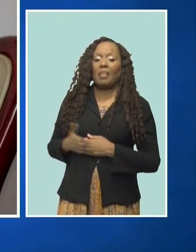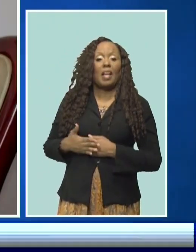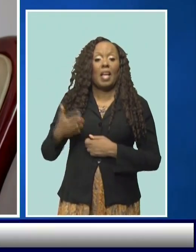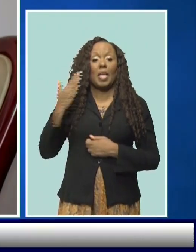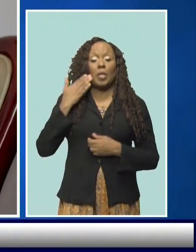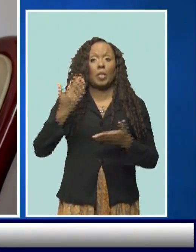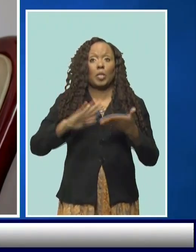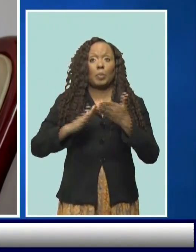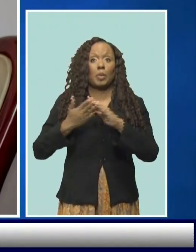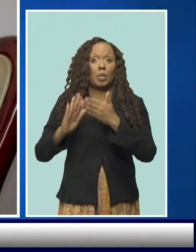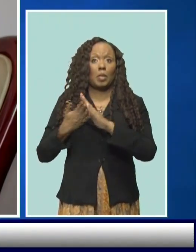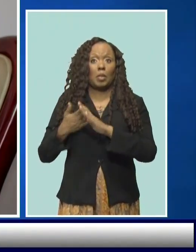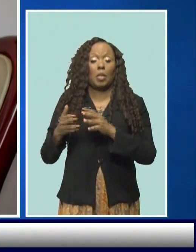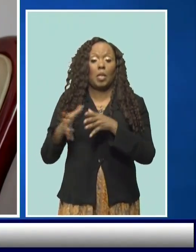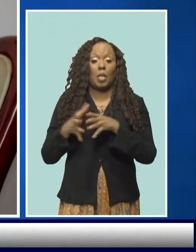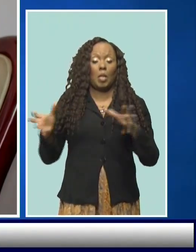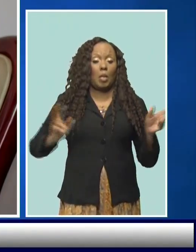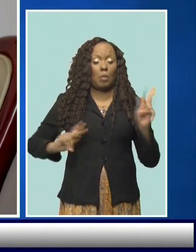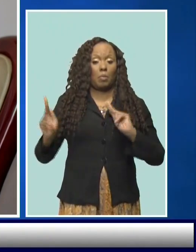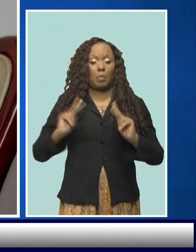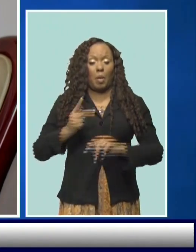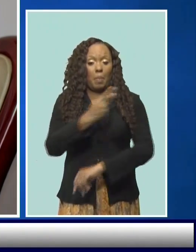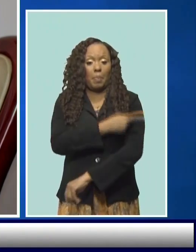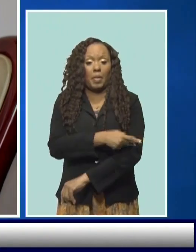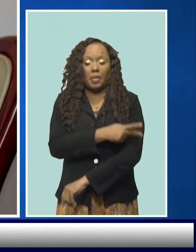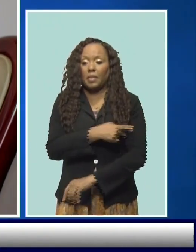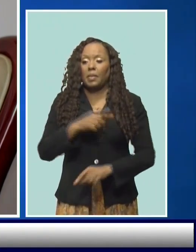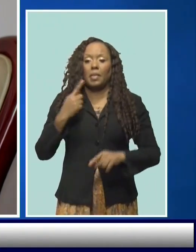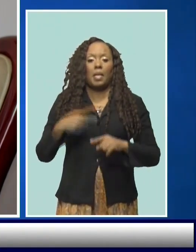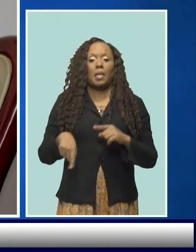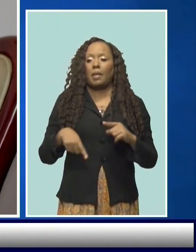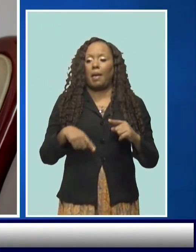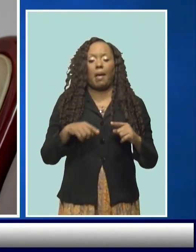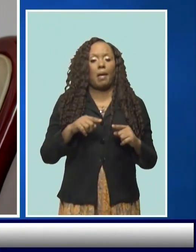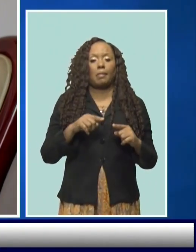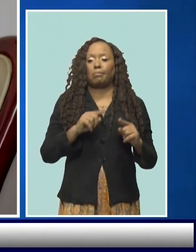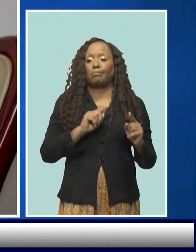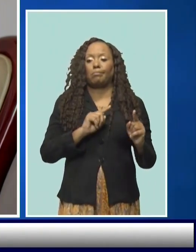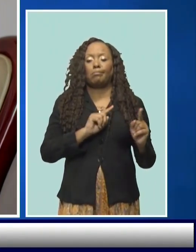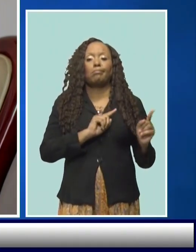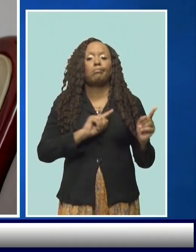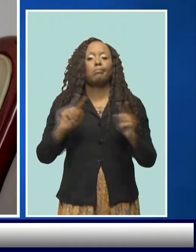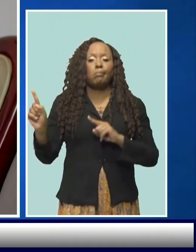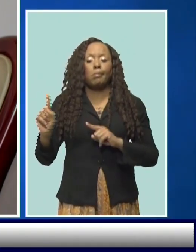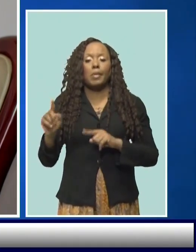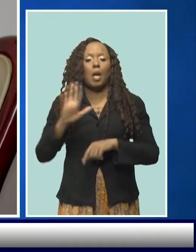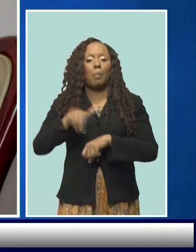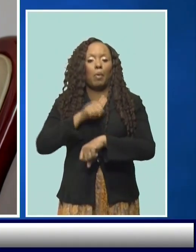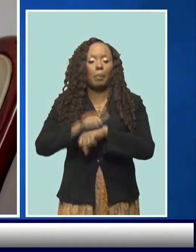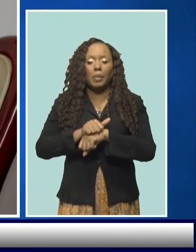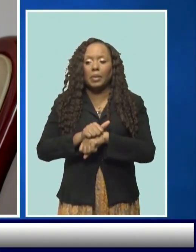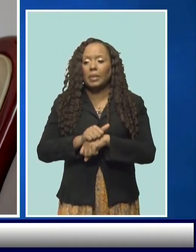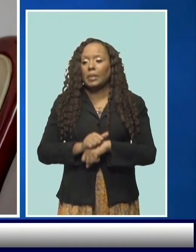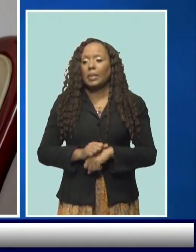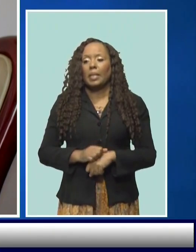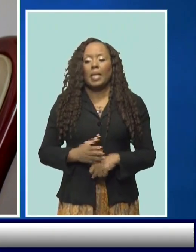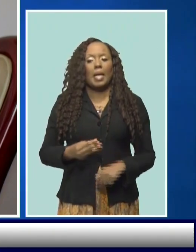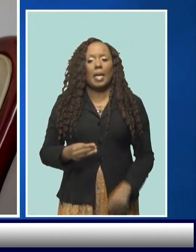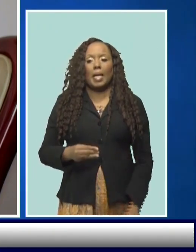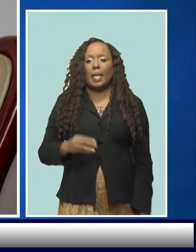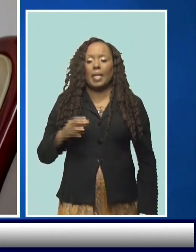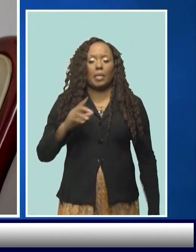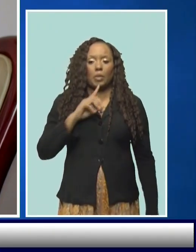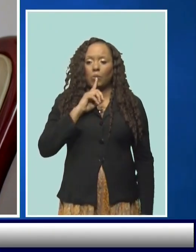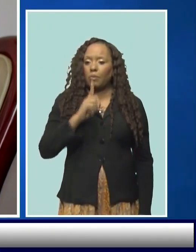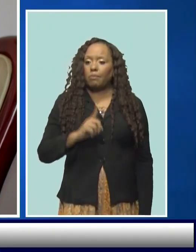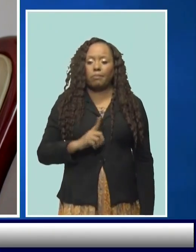of patients who can't get from point A to point B, and they miss their appointments. In regards of that, which means their health